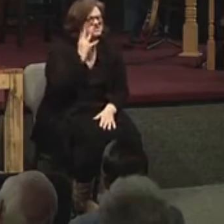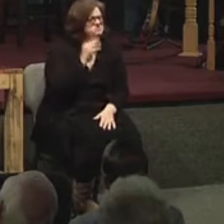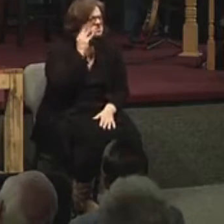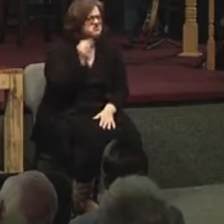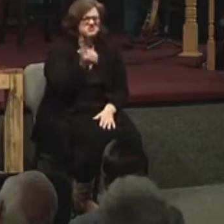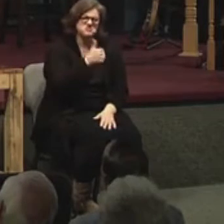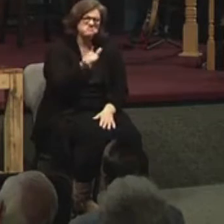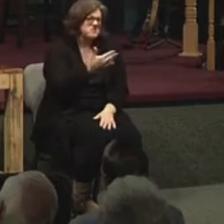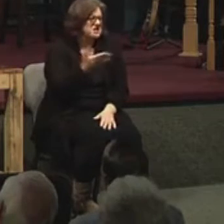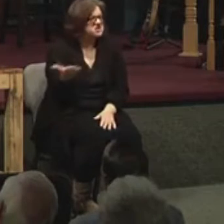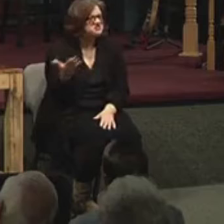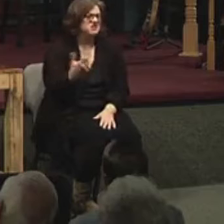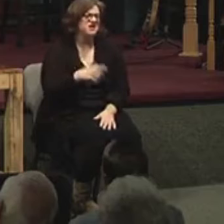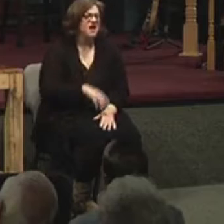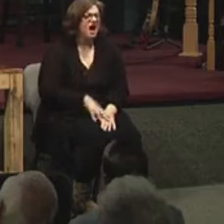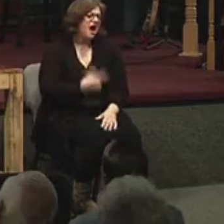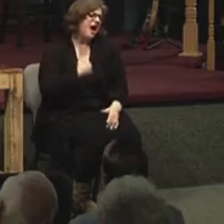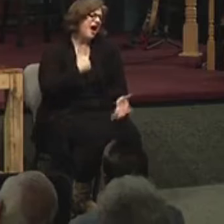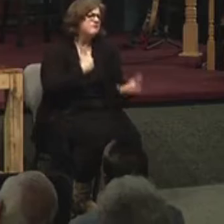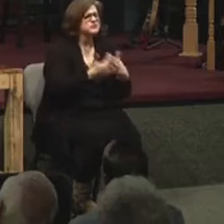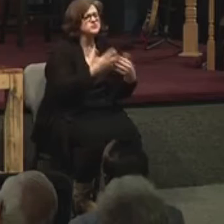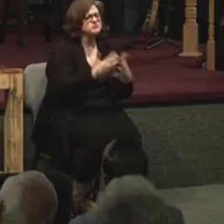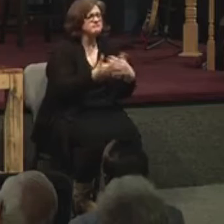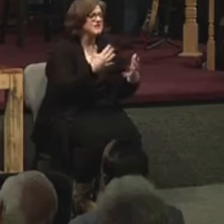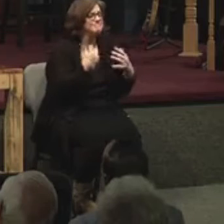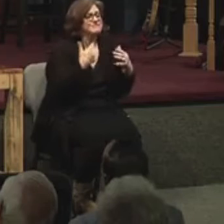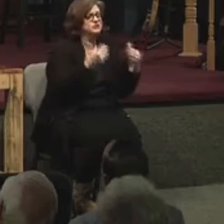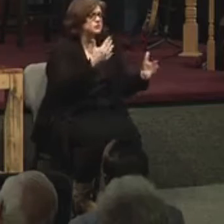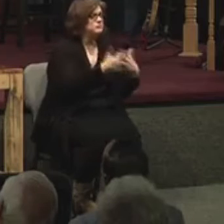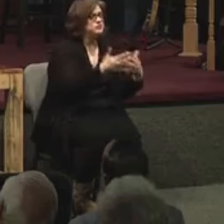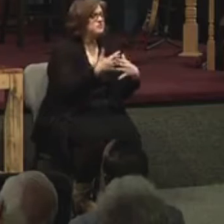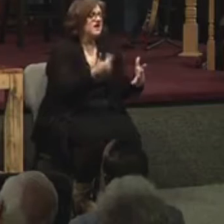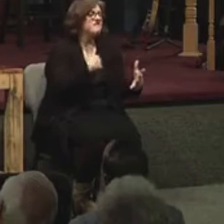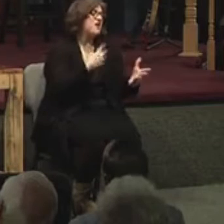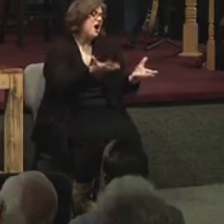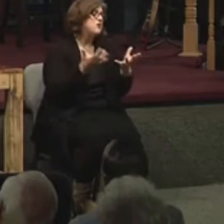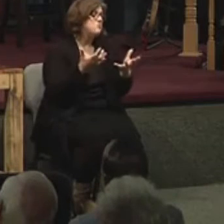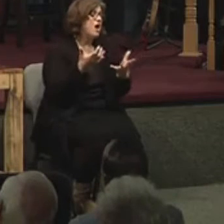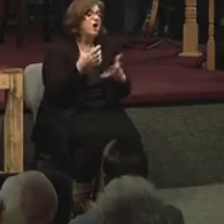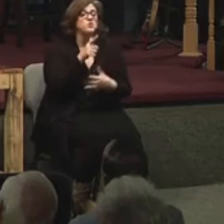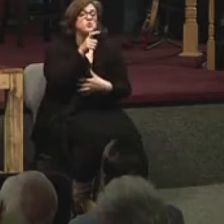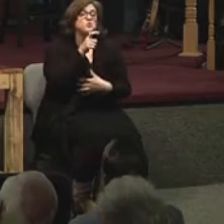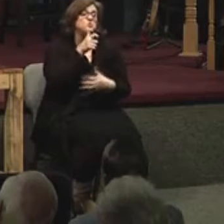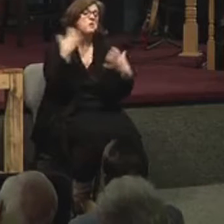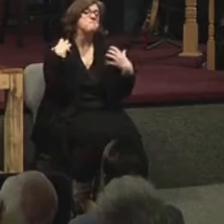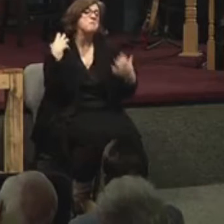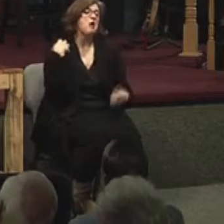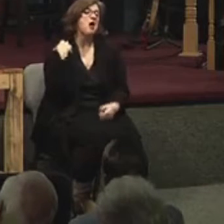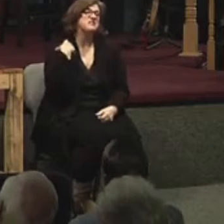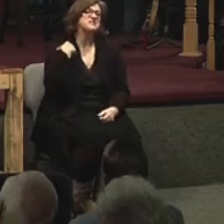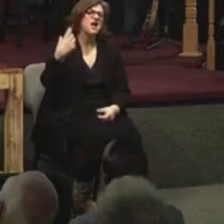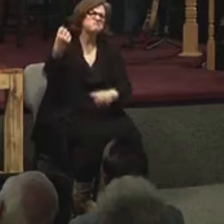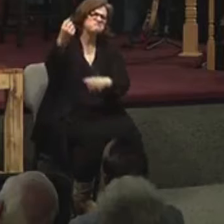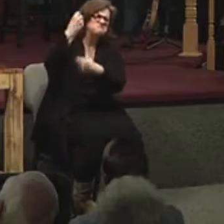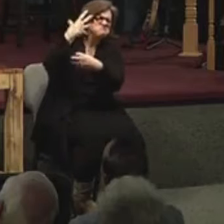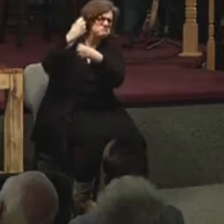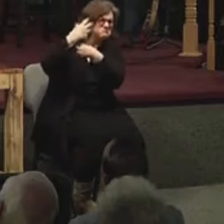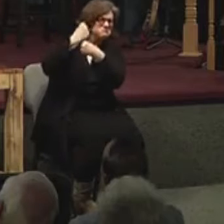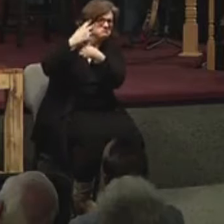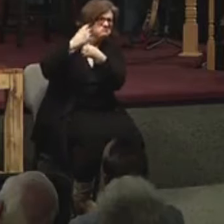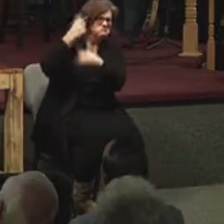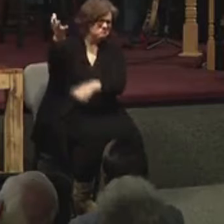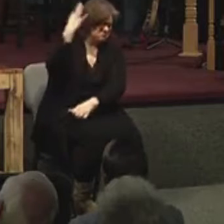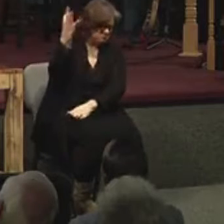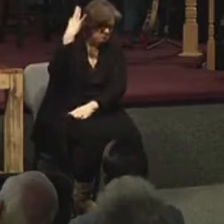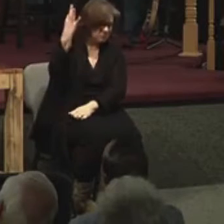saying, you know what, I'm going to do what I want to do and nobody can tell me what to do, then we're never really going to receive the good